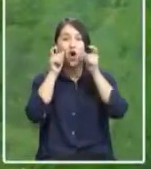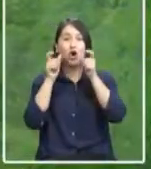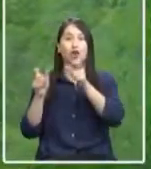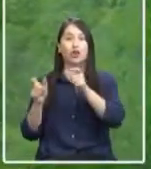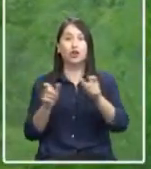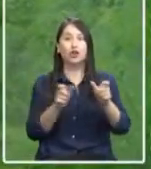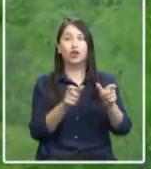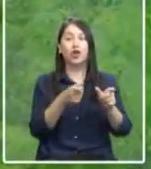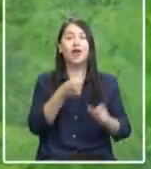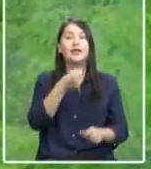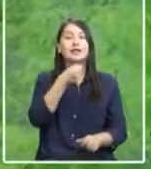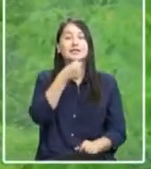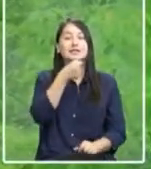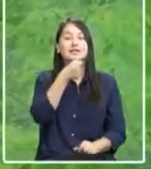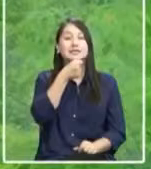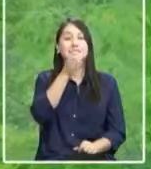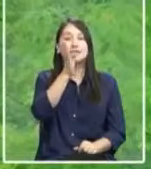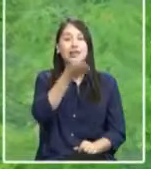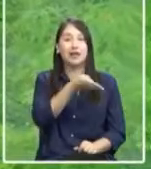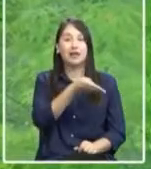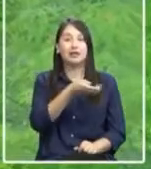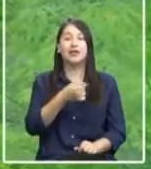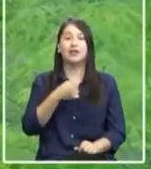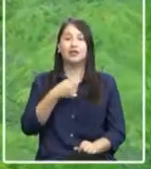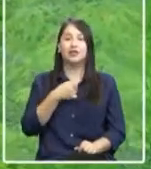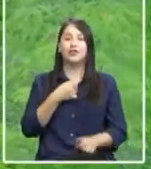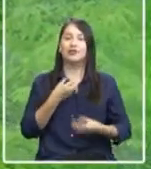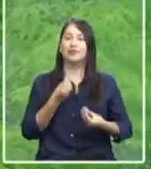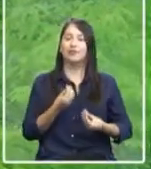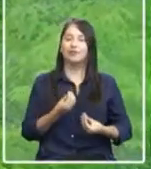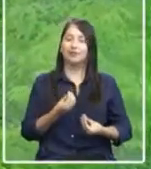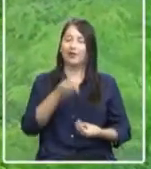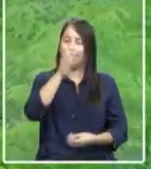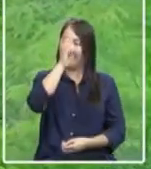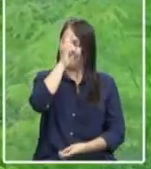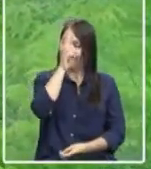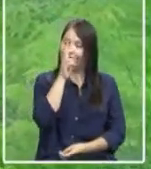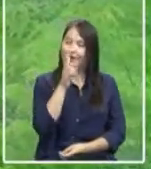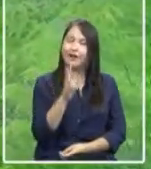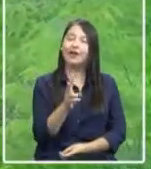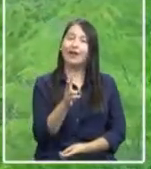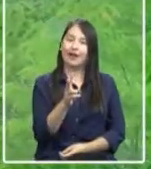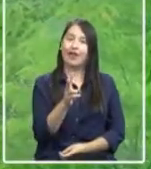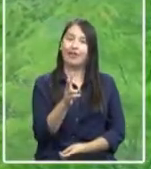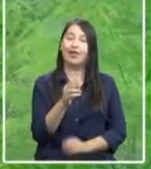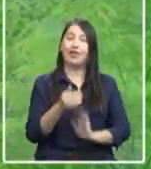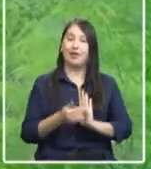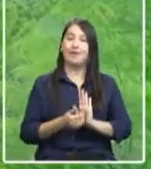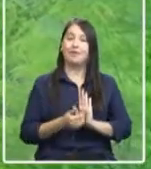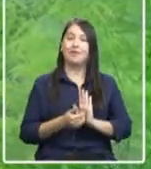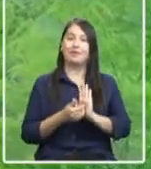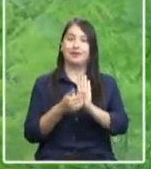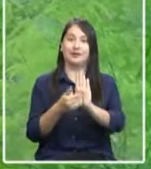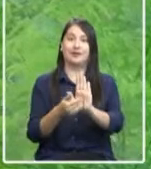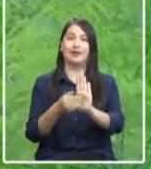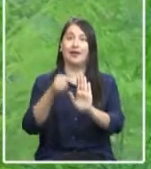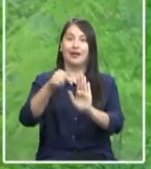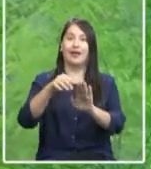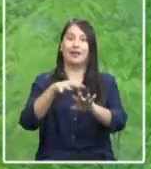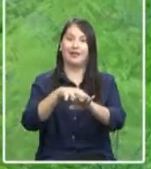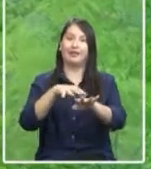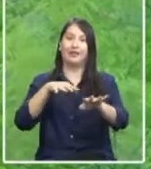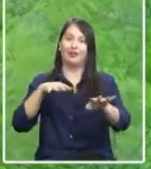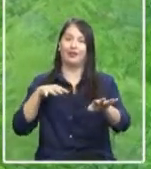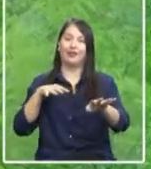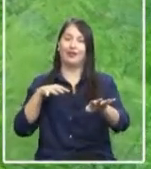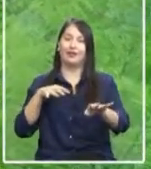tremendously honored to speak in this session on preparing for the long journey. And I'm speaking from the standpoint of somebody who studies